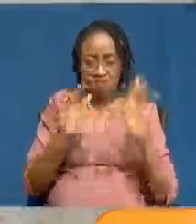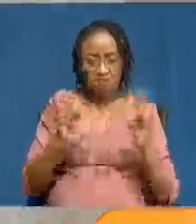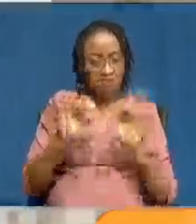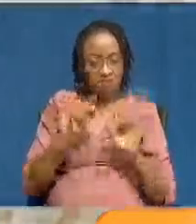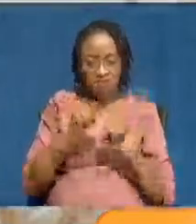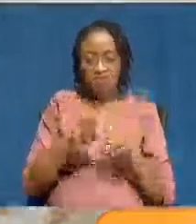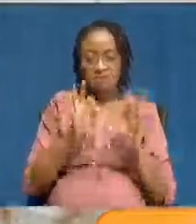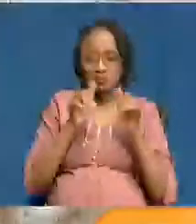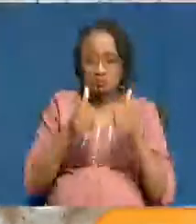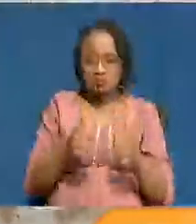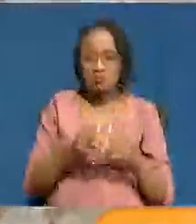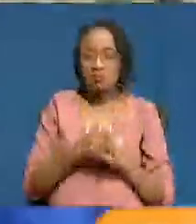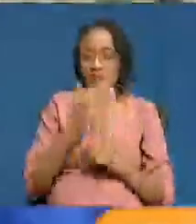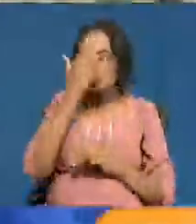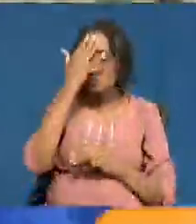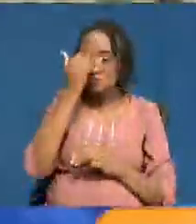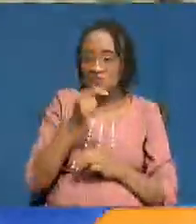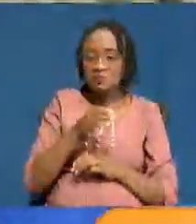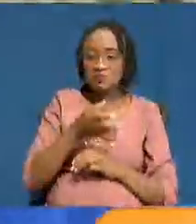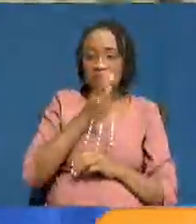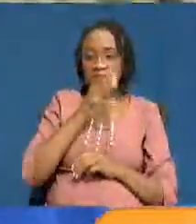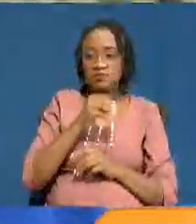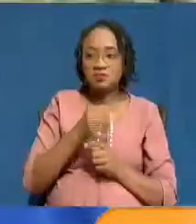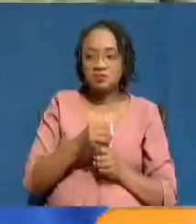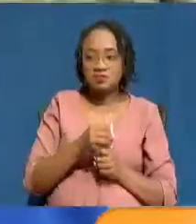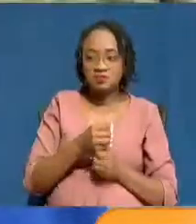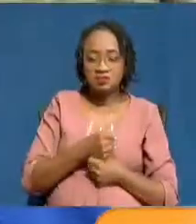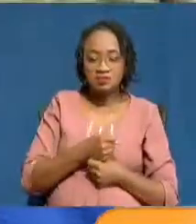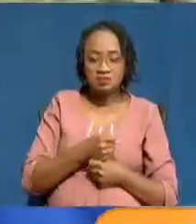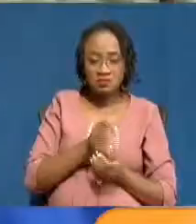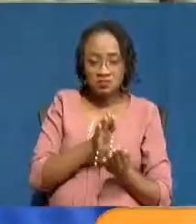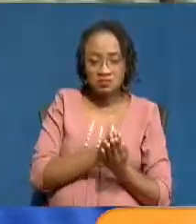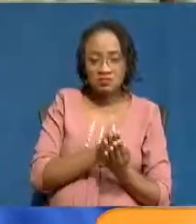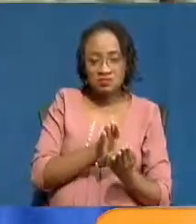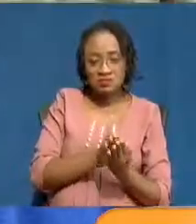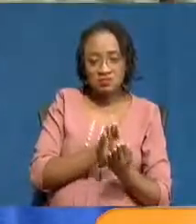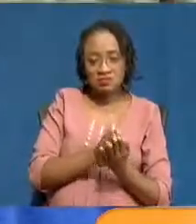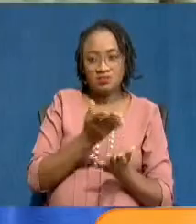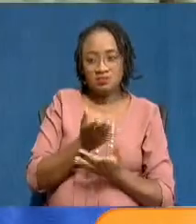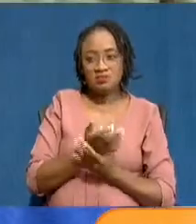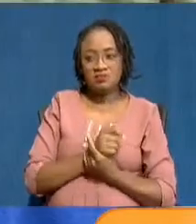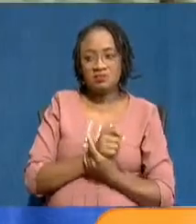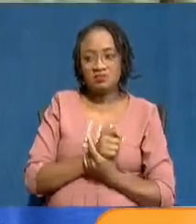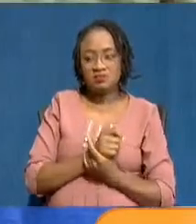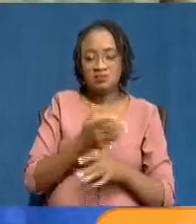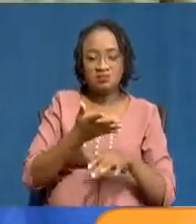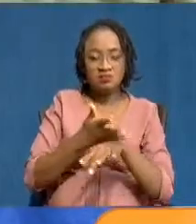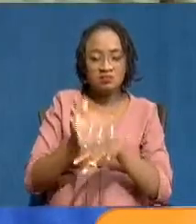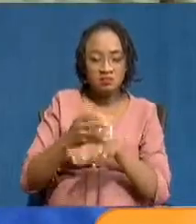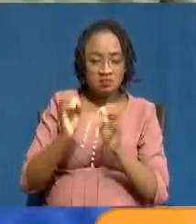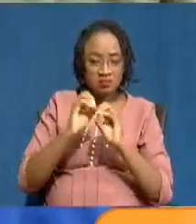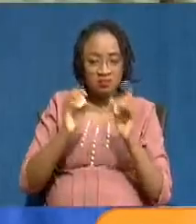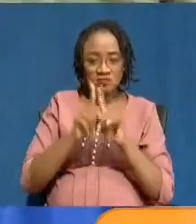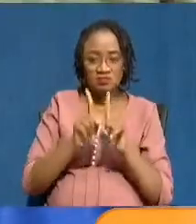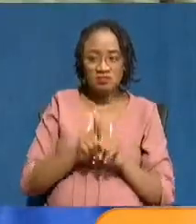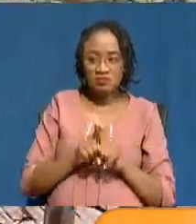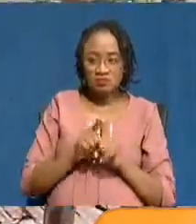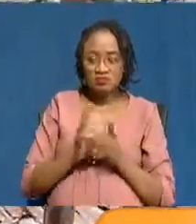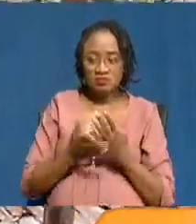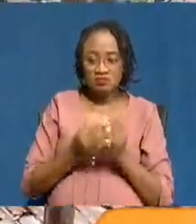kabisa. Kwa sababu maji ukipatia tu inaweka hapo, haiendi pahali. Na inakuwa greenhouse inakuwa